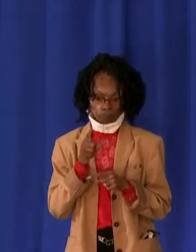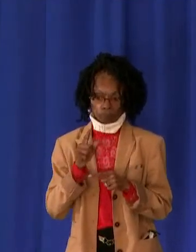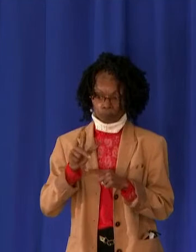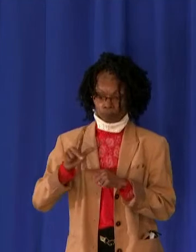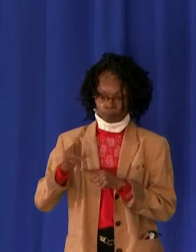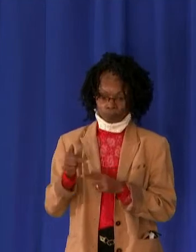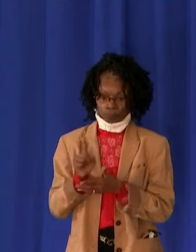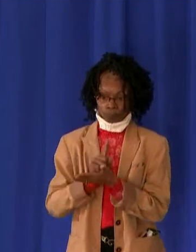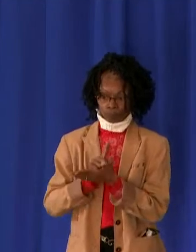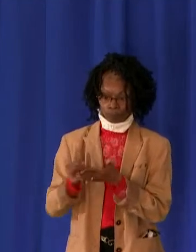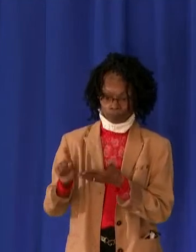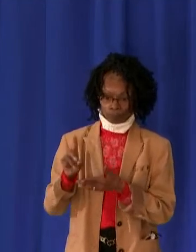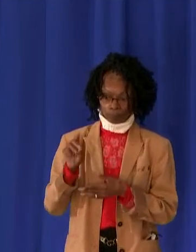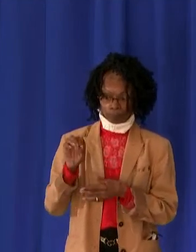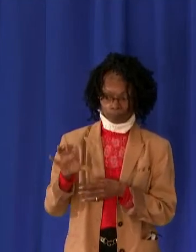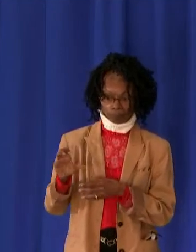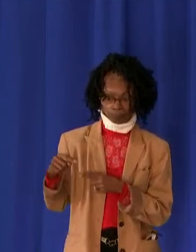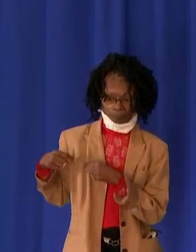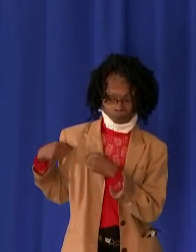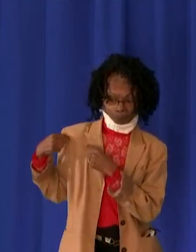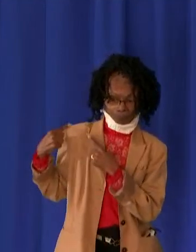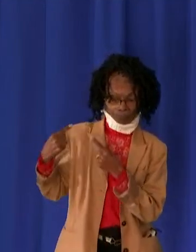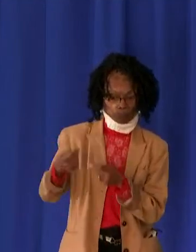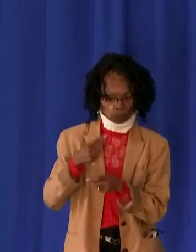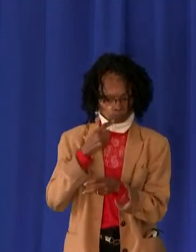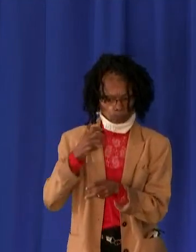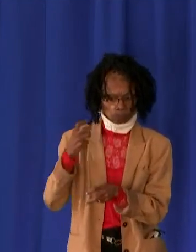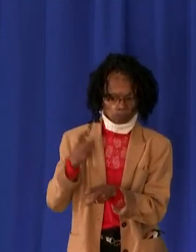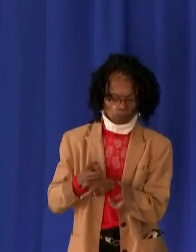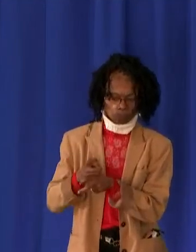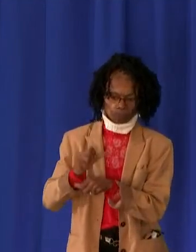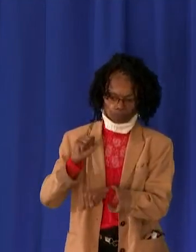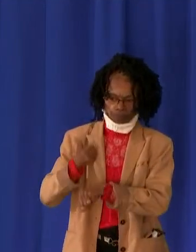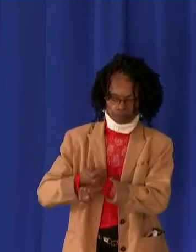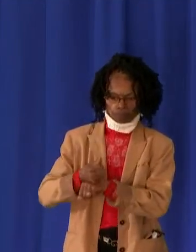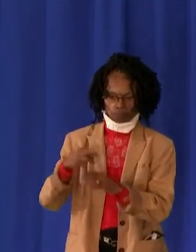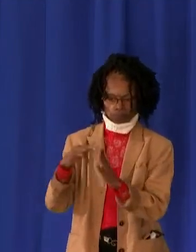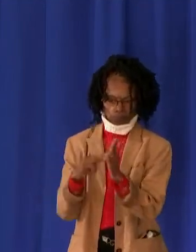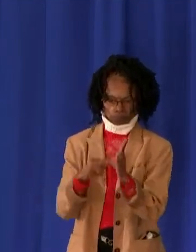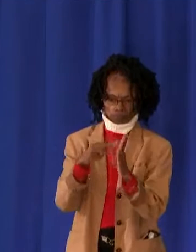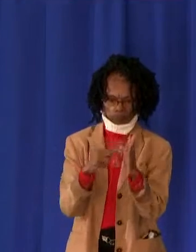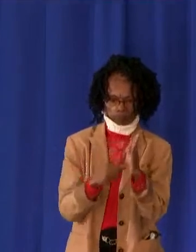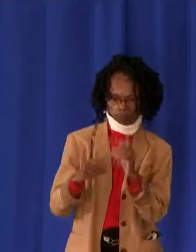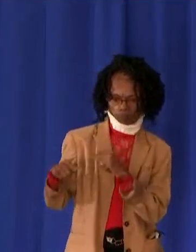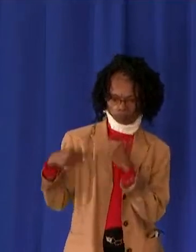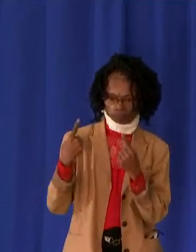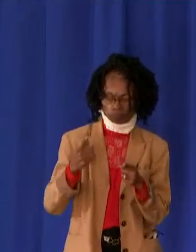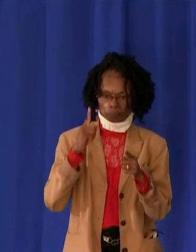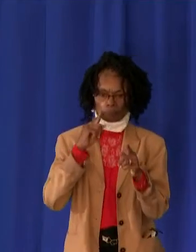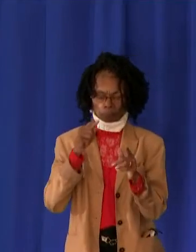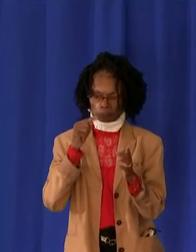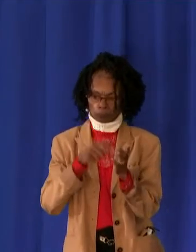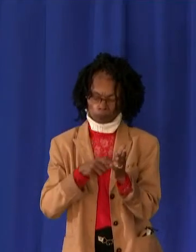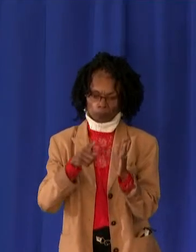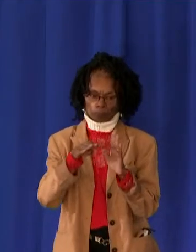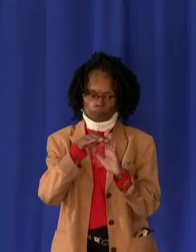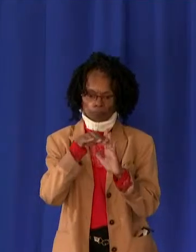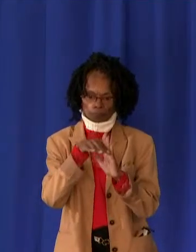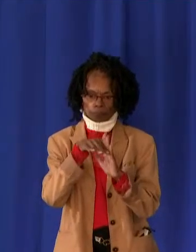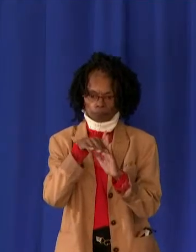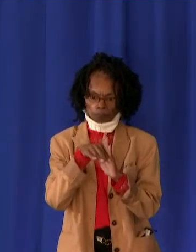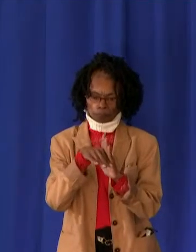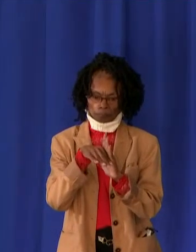week of December. We put these measures in place. We've seen a precipitous drop in case